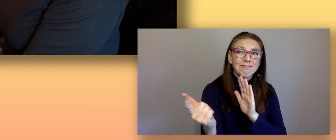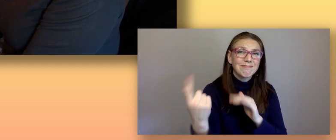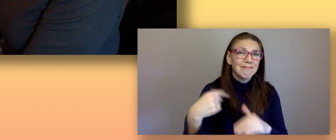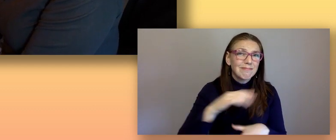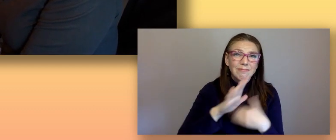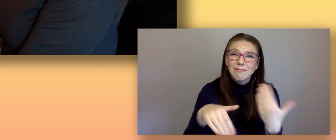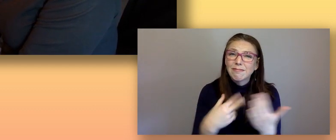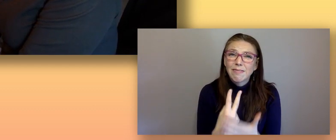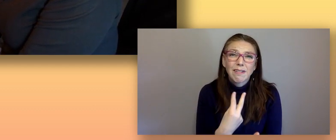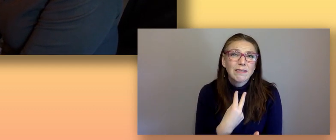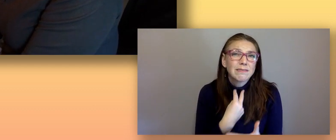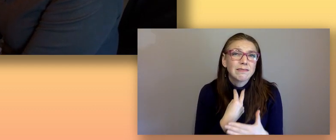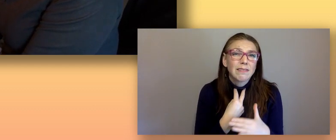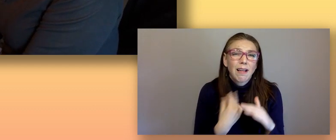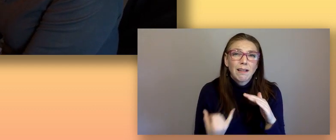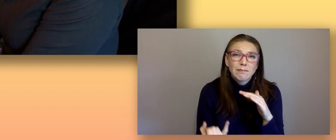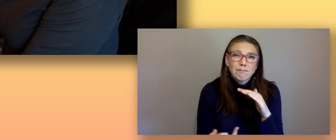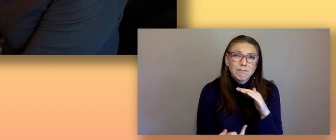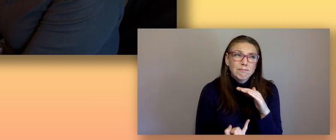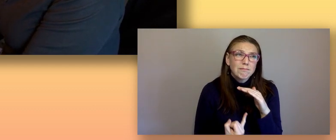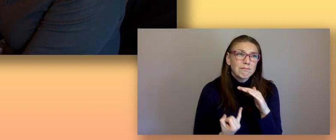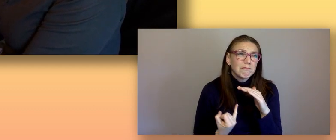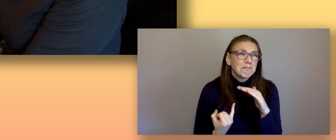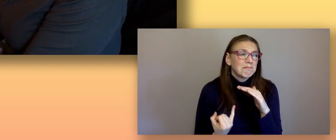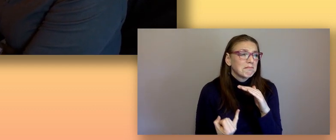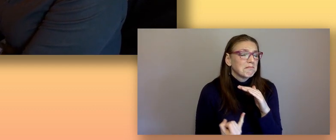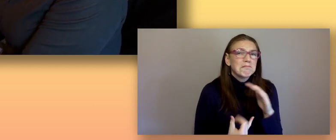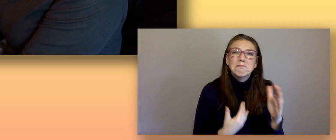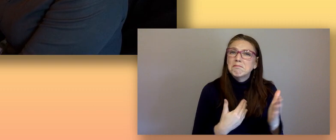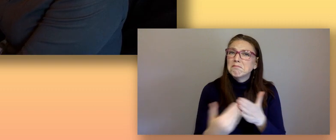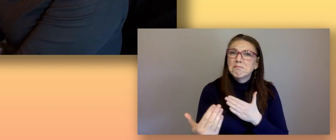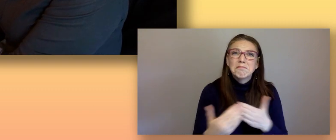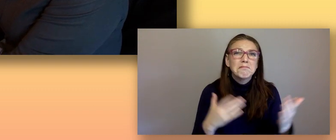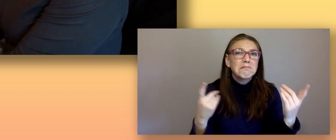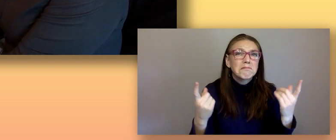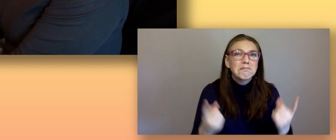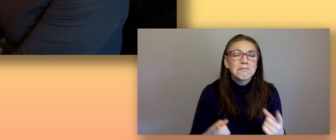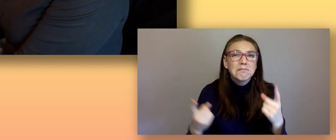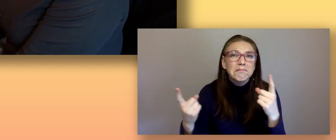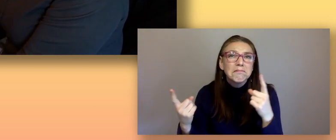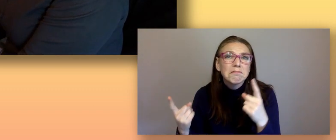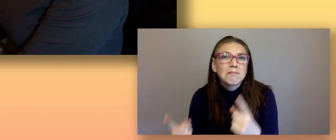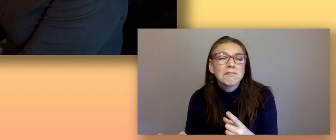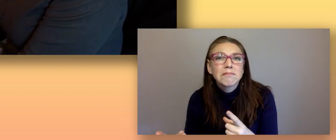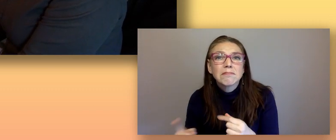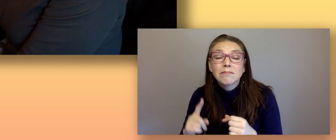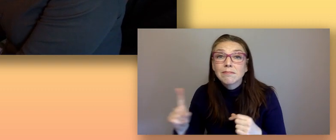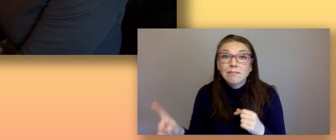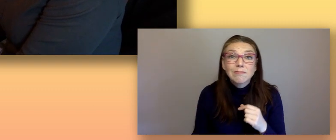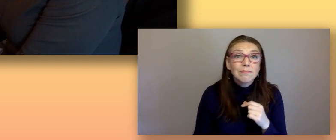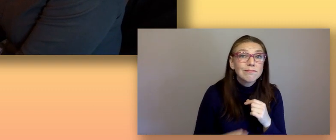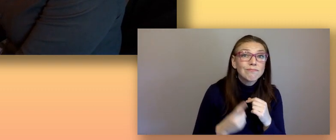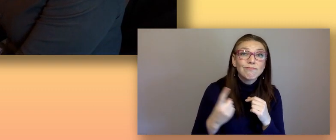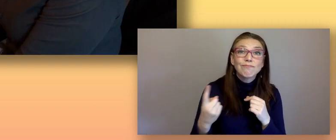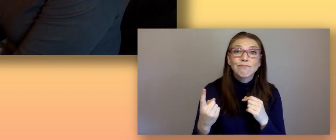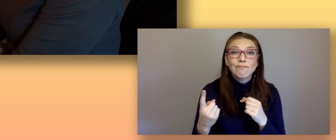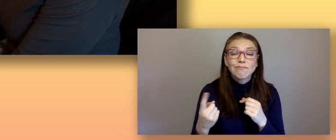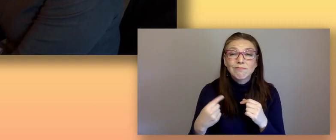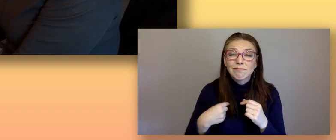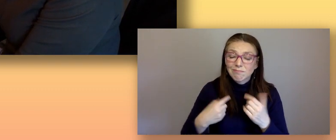out, no matter what. Just